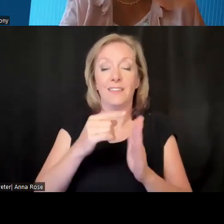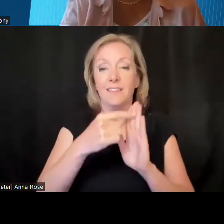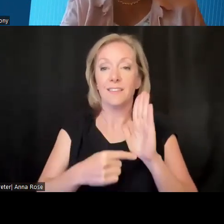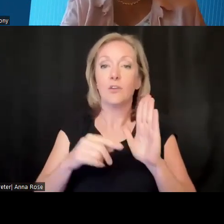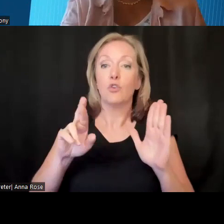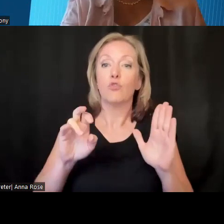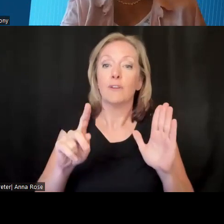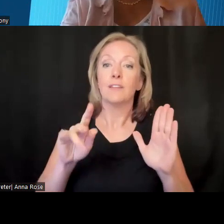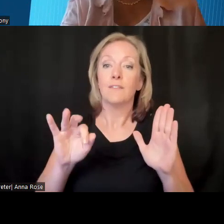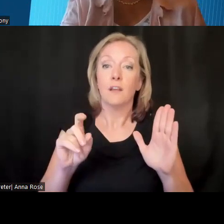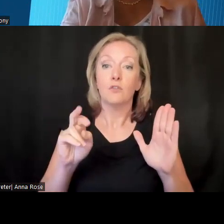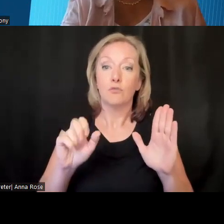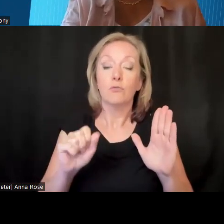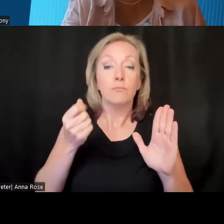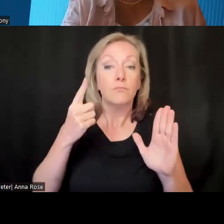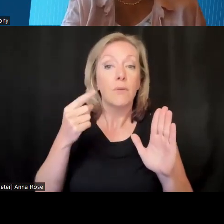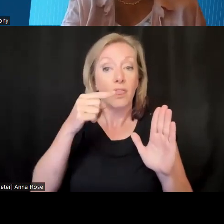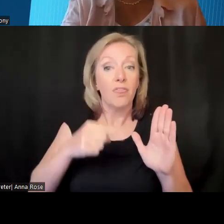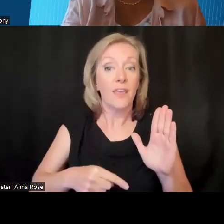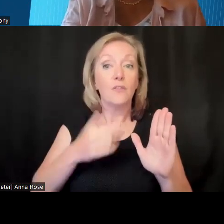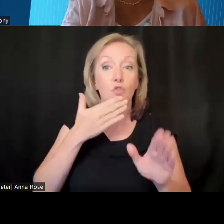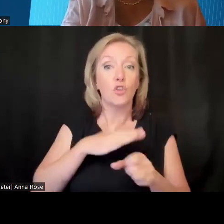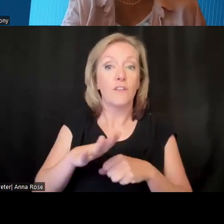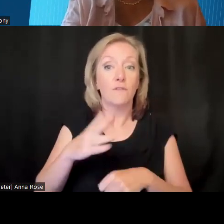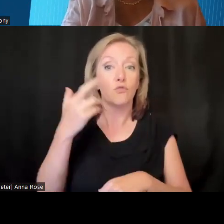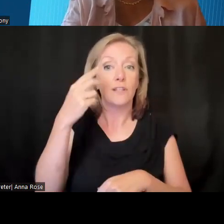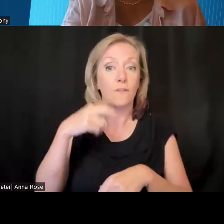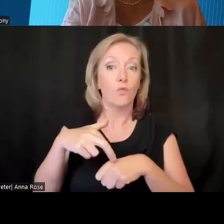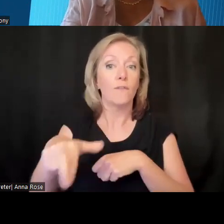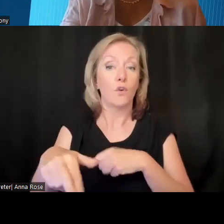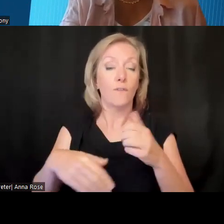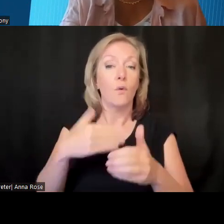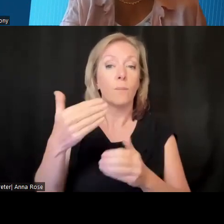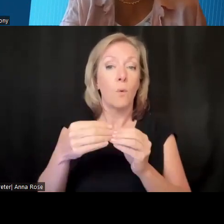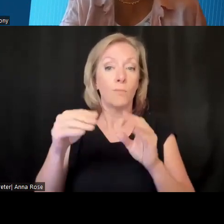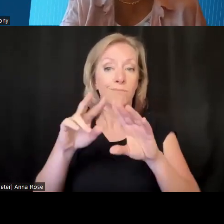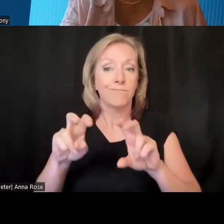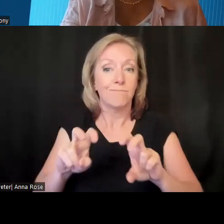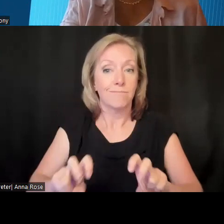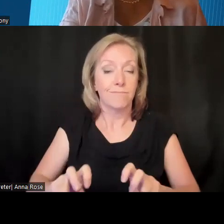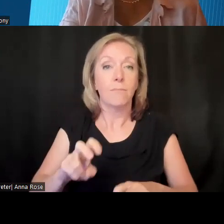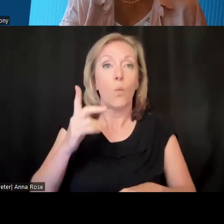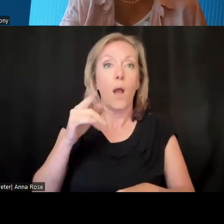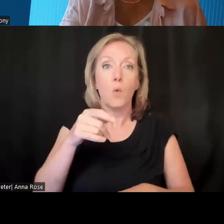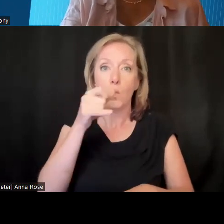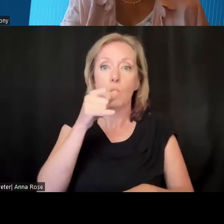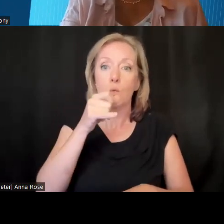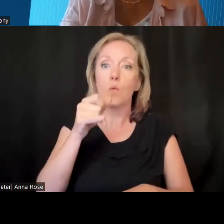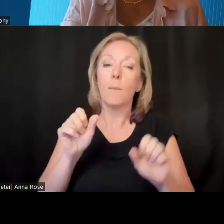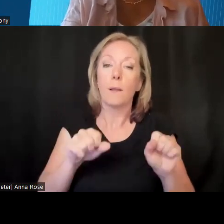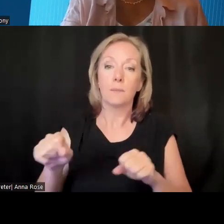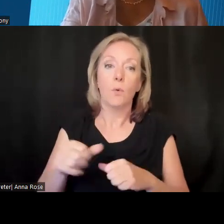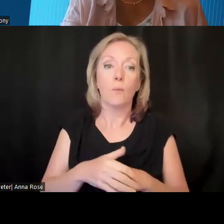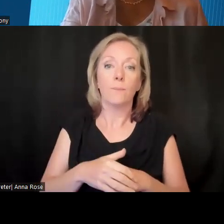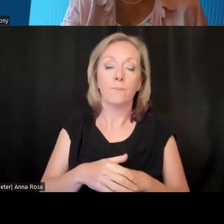risk factors by themselves are grounds for referral for next step evaluation because they're loaded. They're loaded for